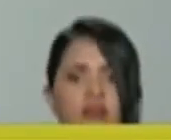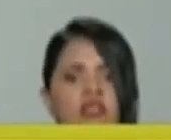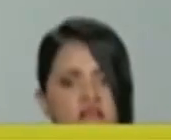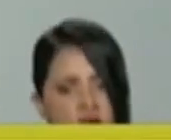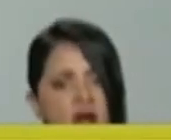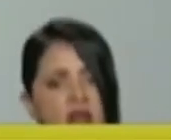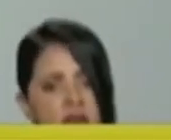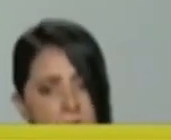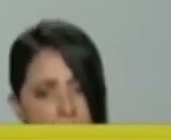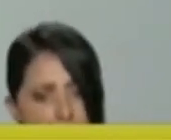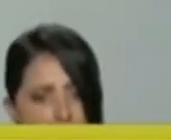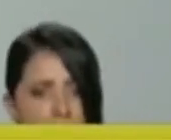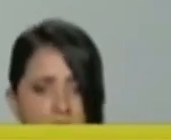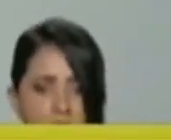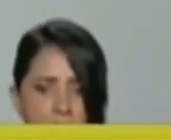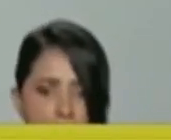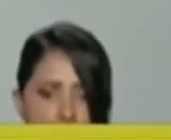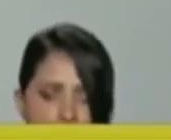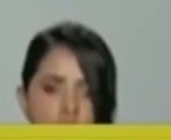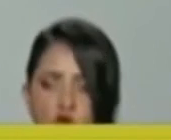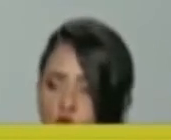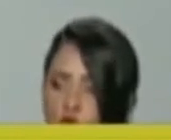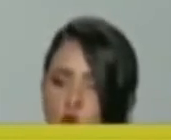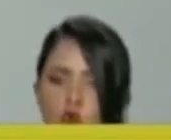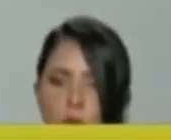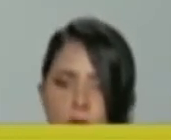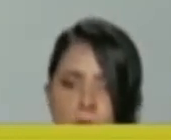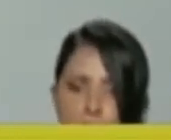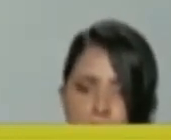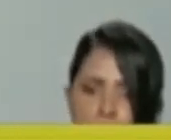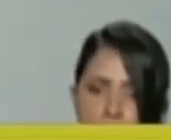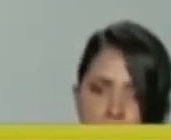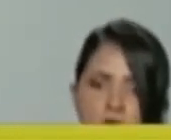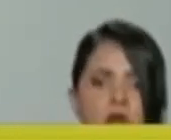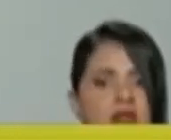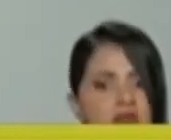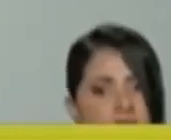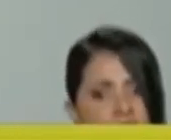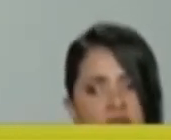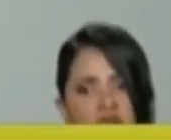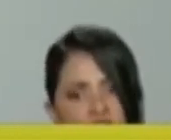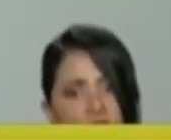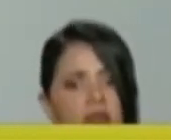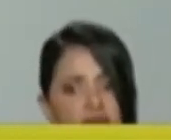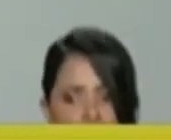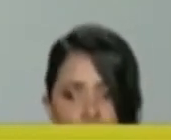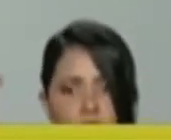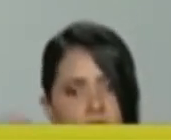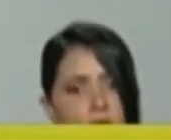rulers. They have to sign. Everyone should sign.